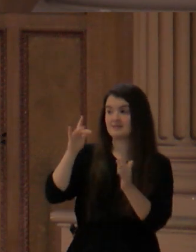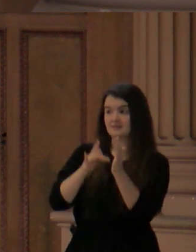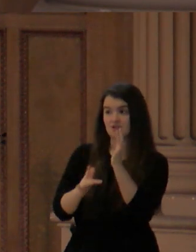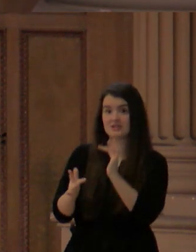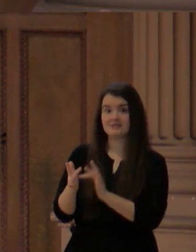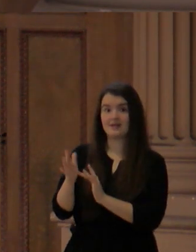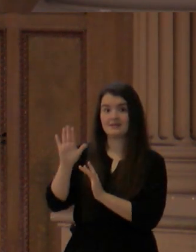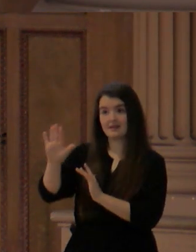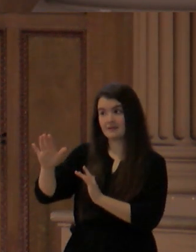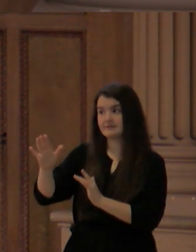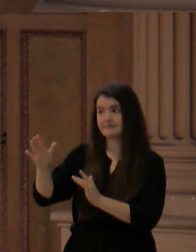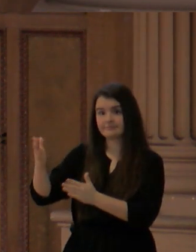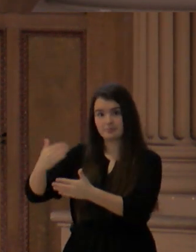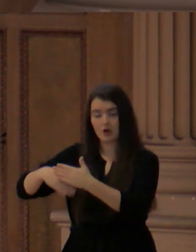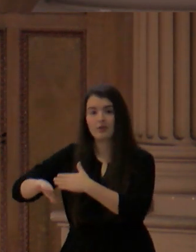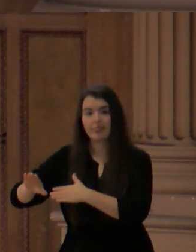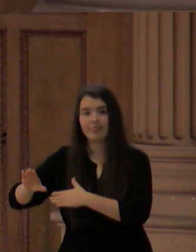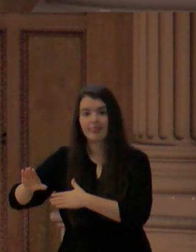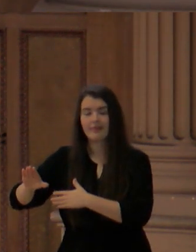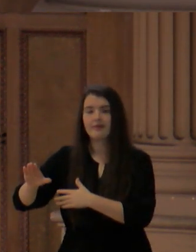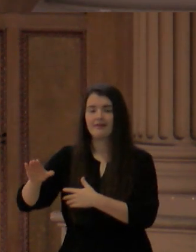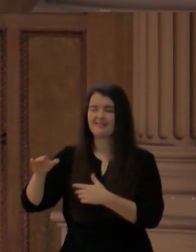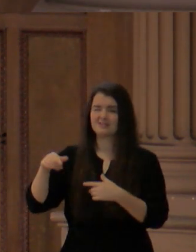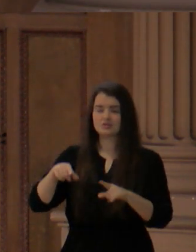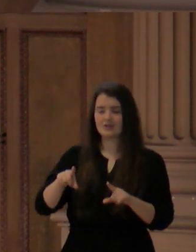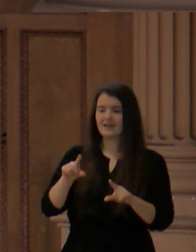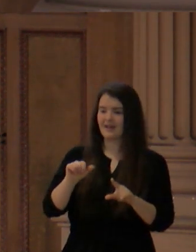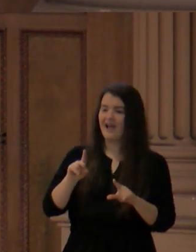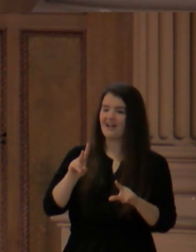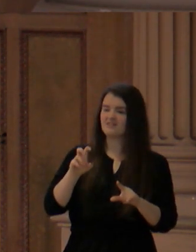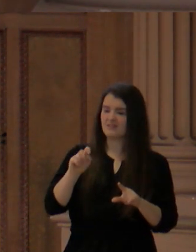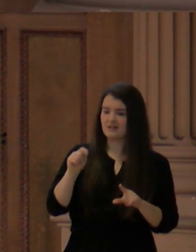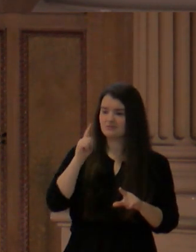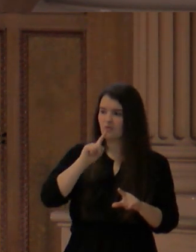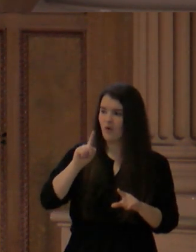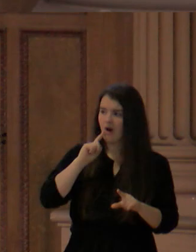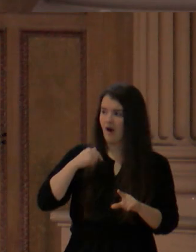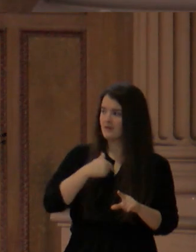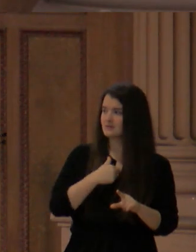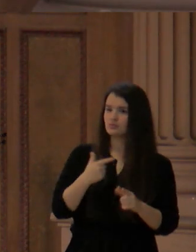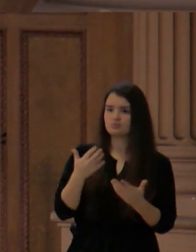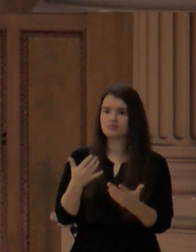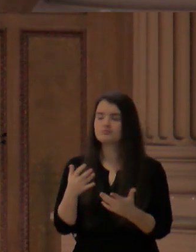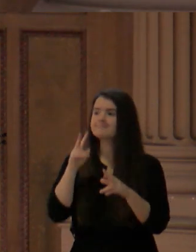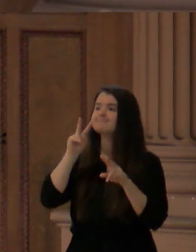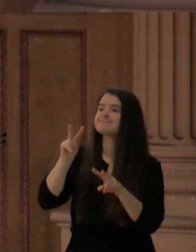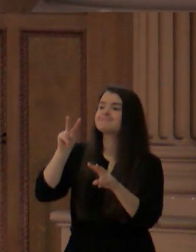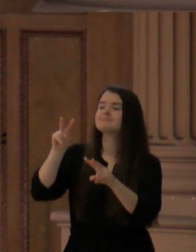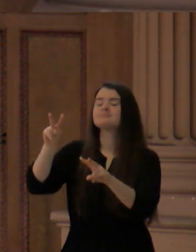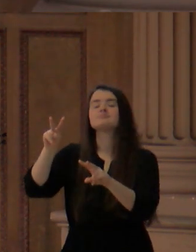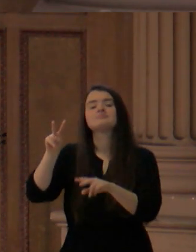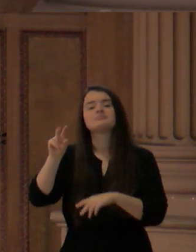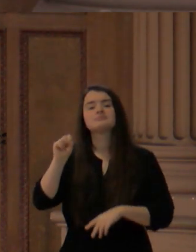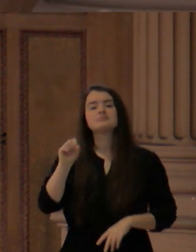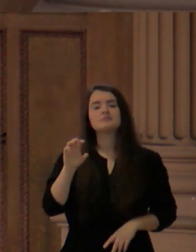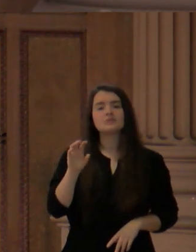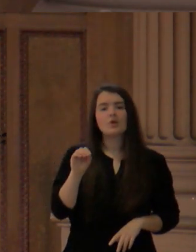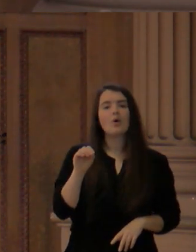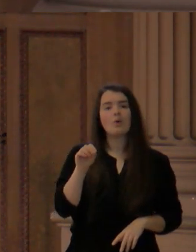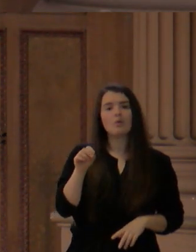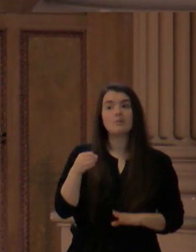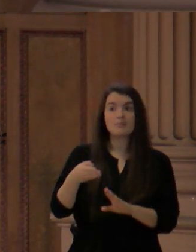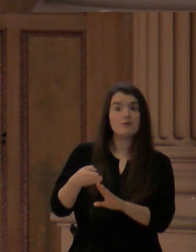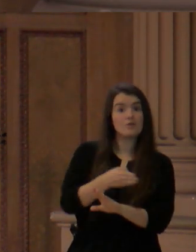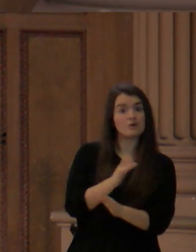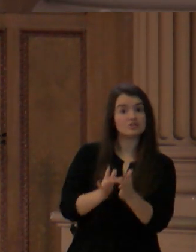day of his birth. And so as we look back and remember that he made all of these promises for thousands of years, and then he fulfilled all of them by coming